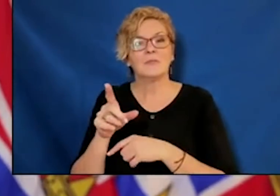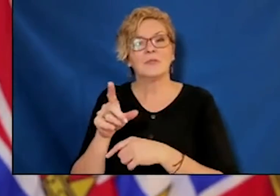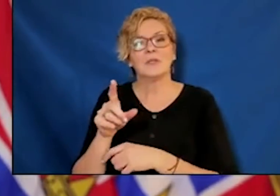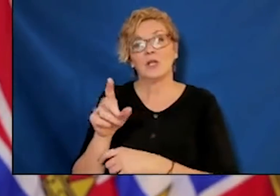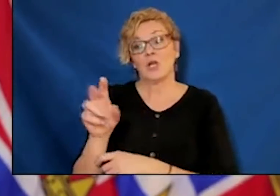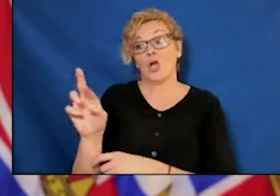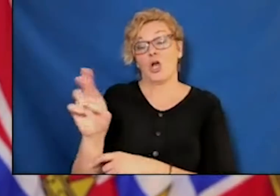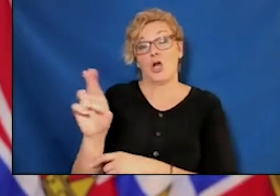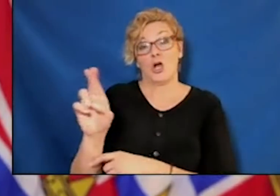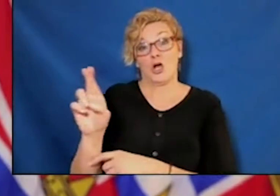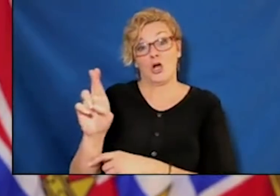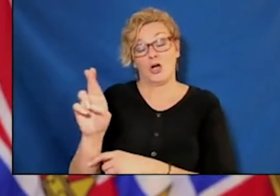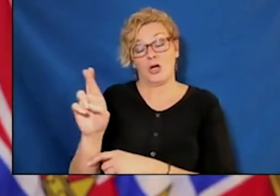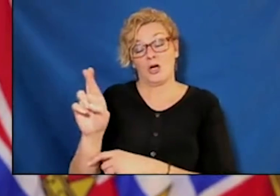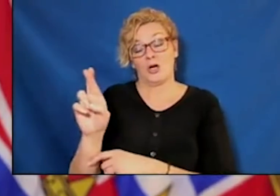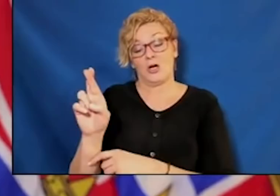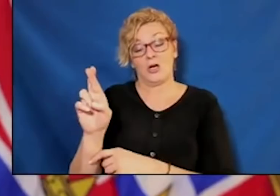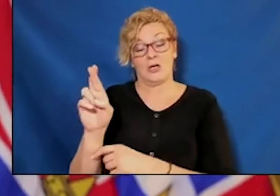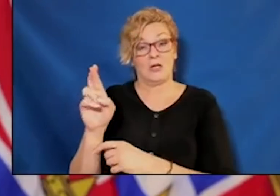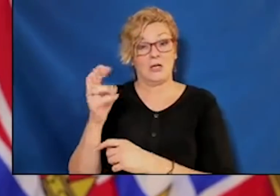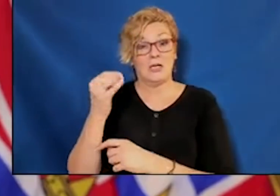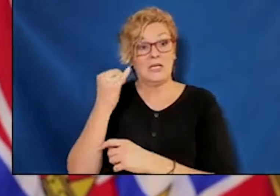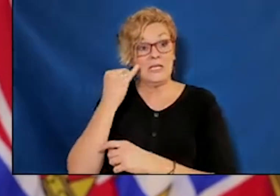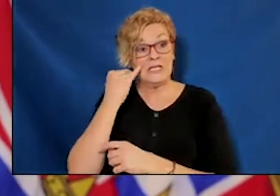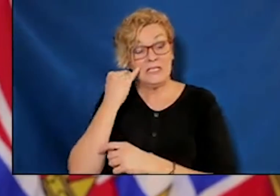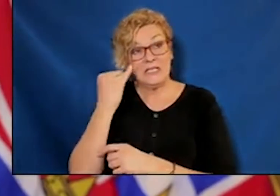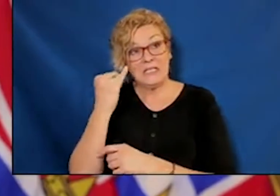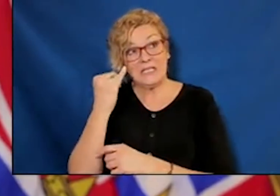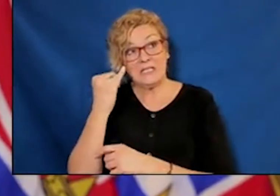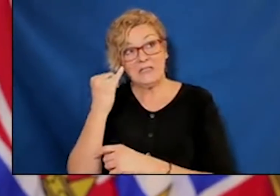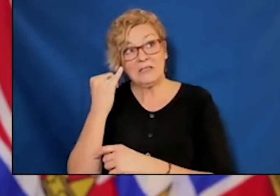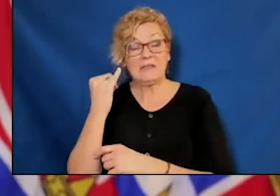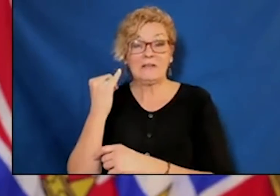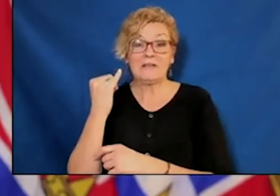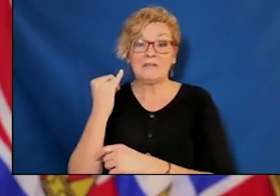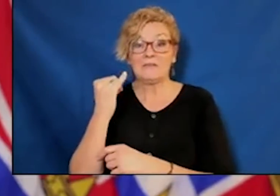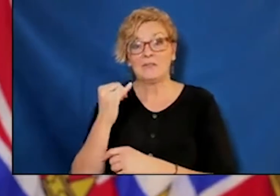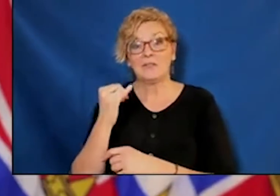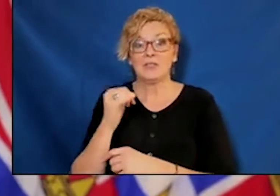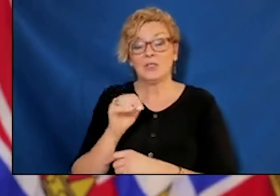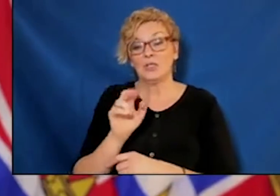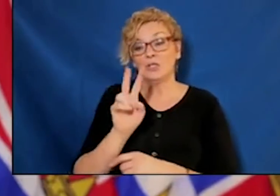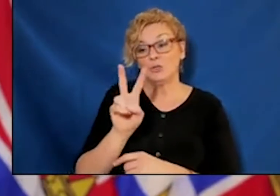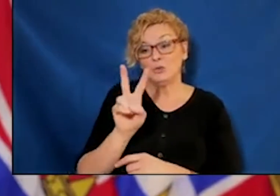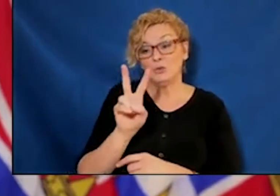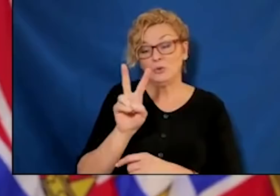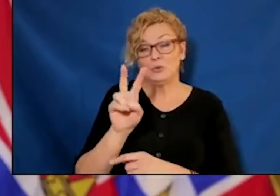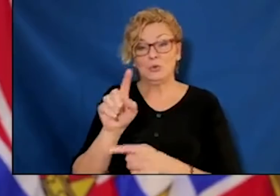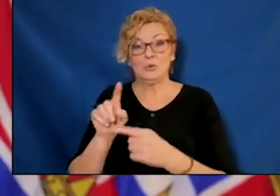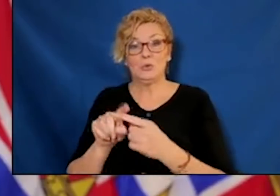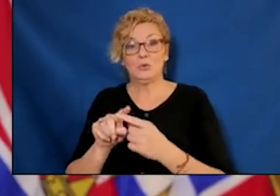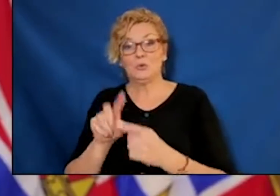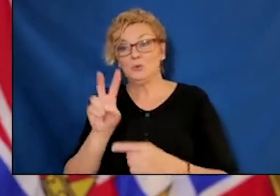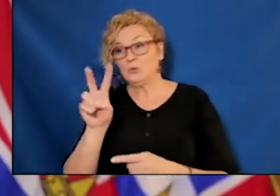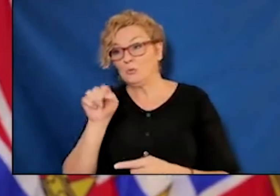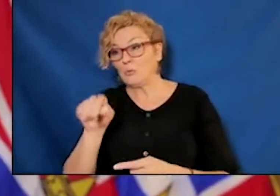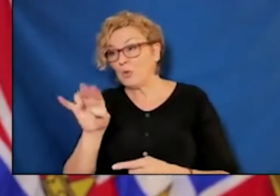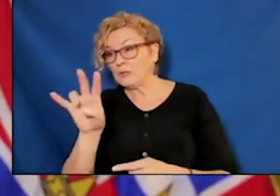maybe by 0.4 or 0.7, so from 2 to 2.7 or 3 somewhere around